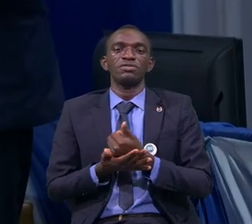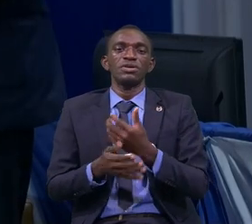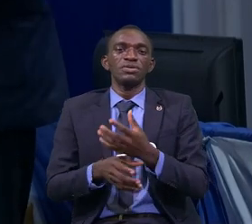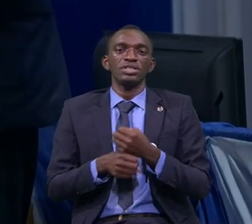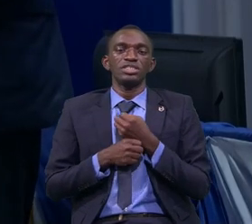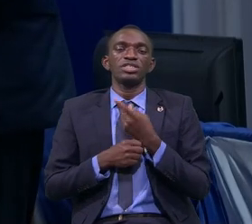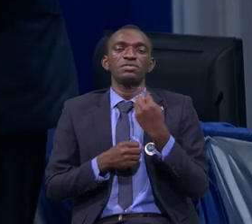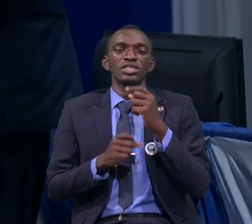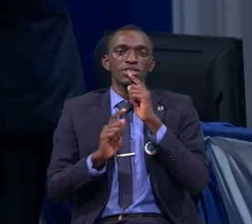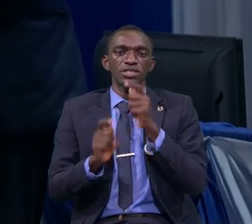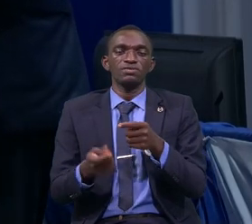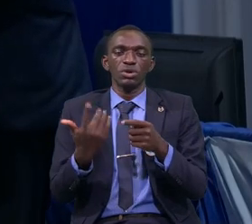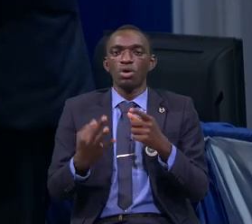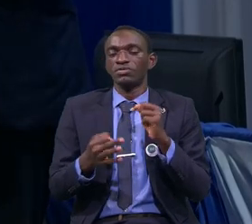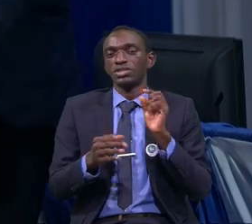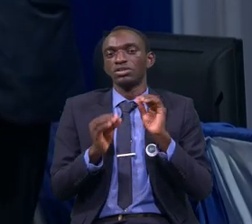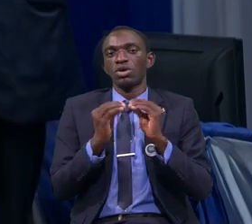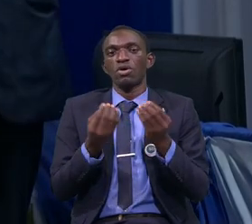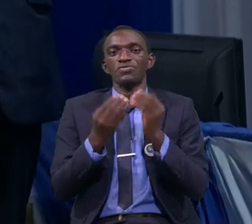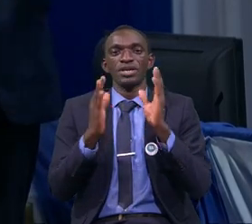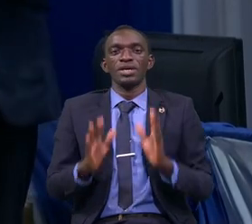so that they can go back with their package.